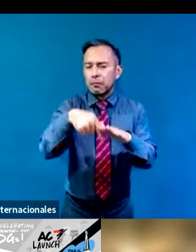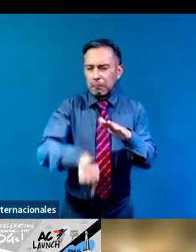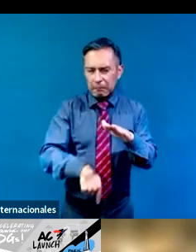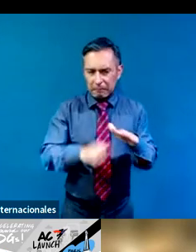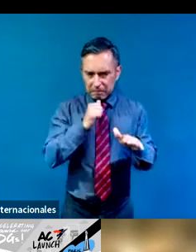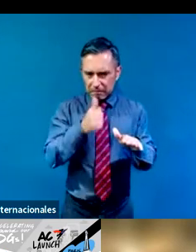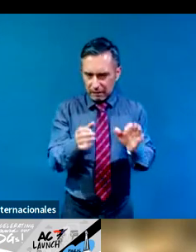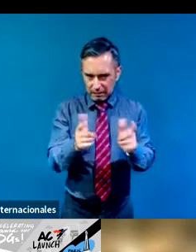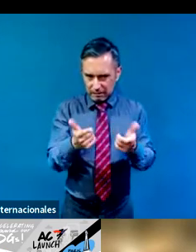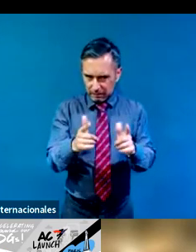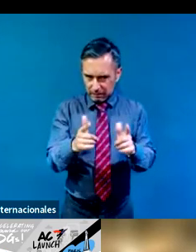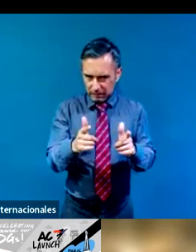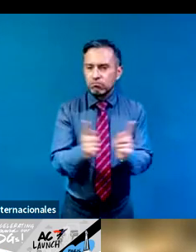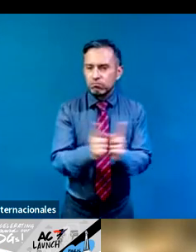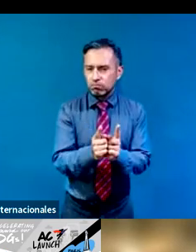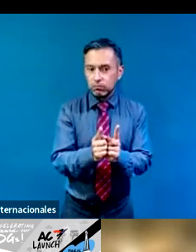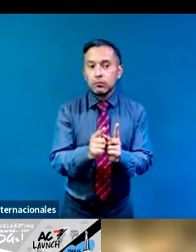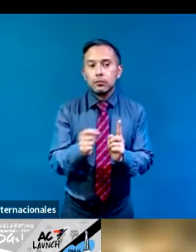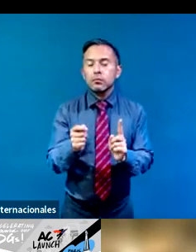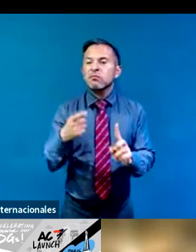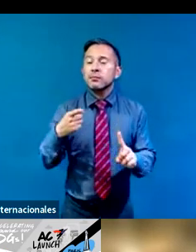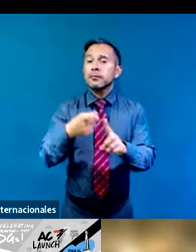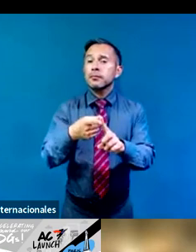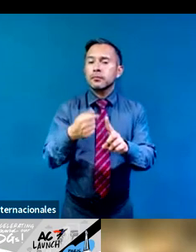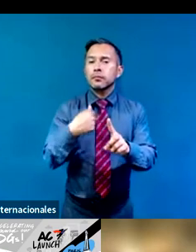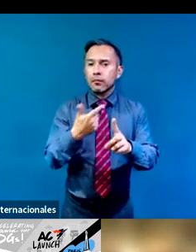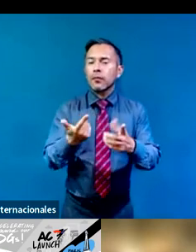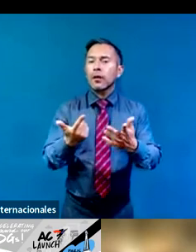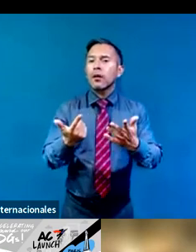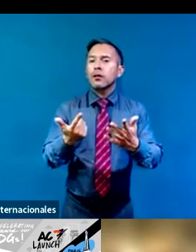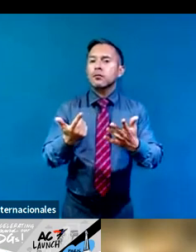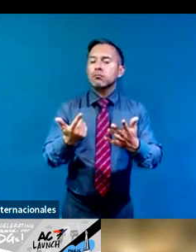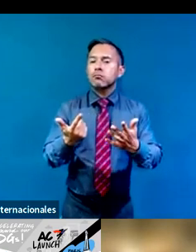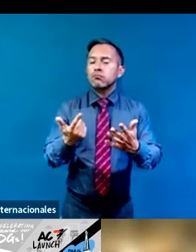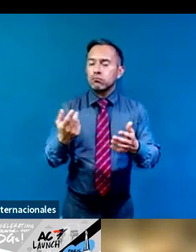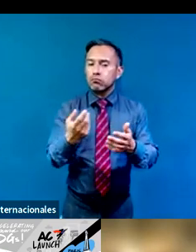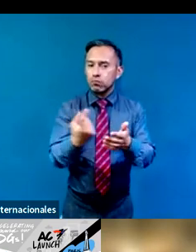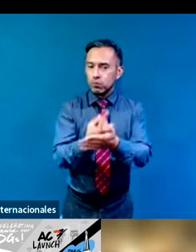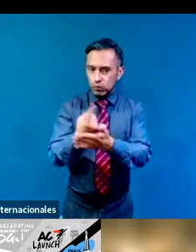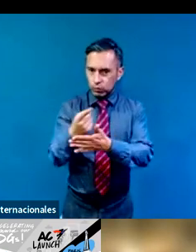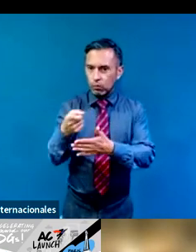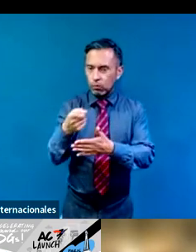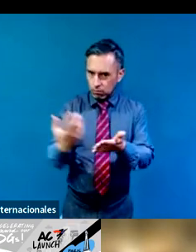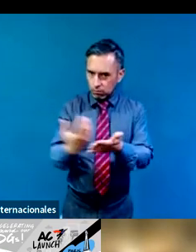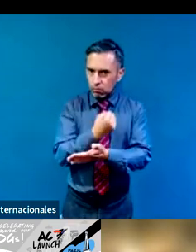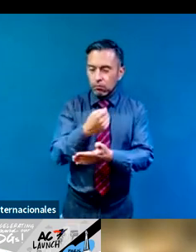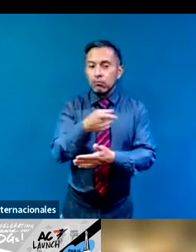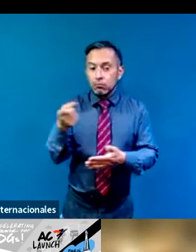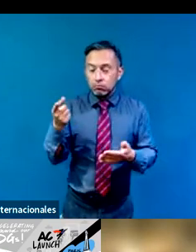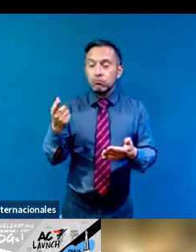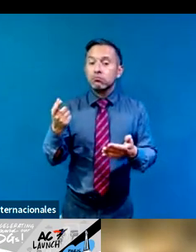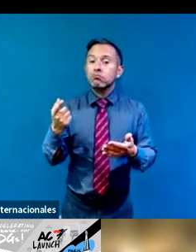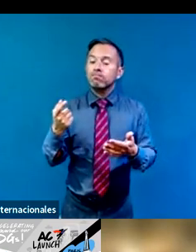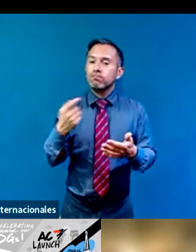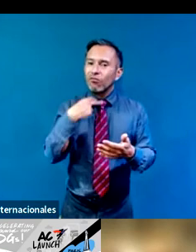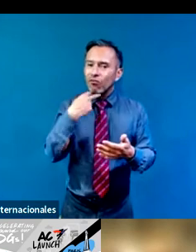for voices to contribute to shaping this effort further. And to do so, we would encourage you